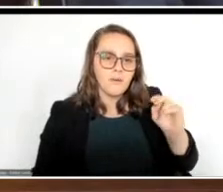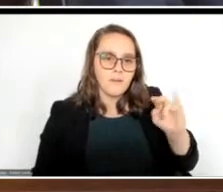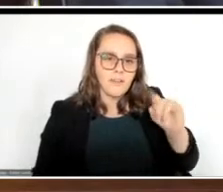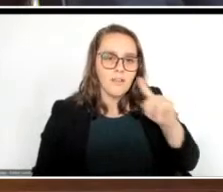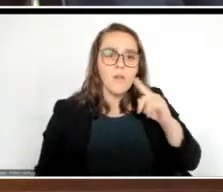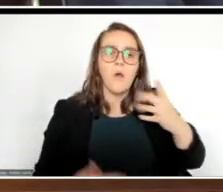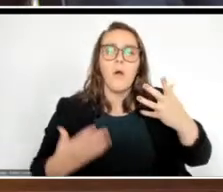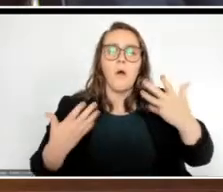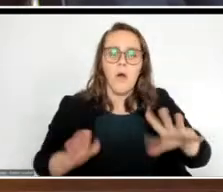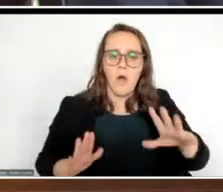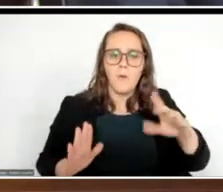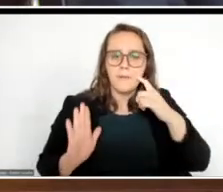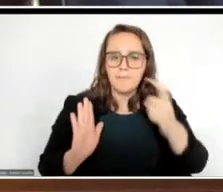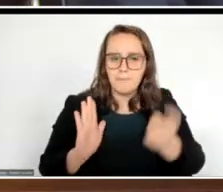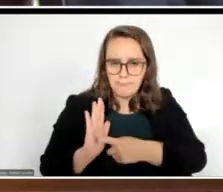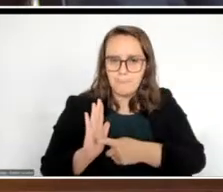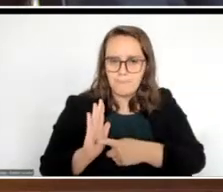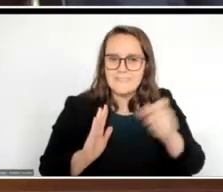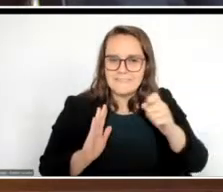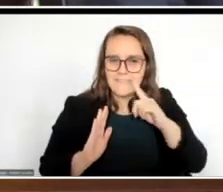Mr. Cipollone's testimony.